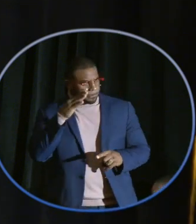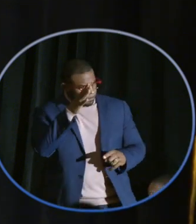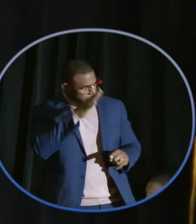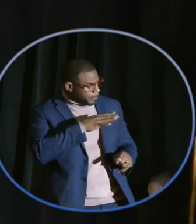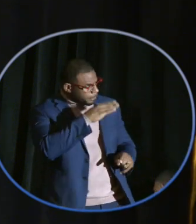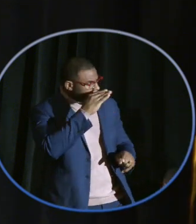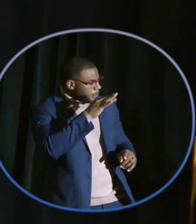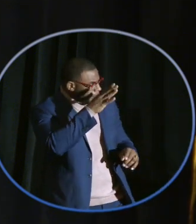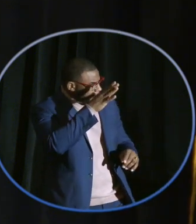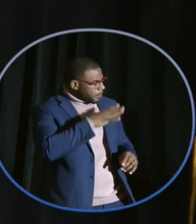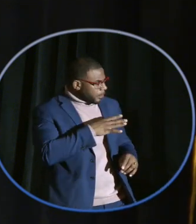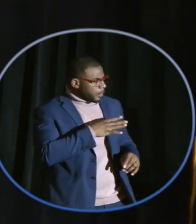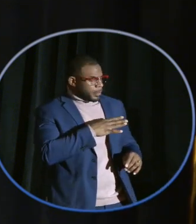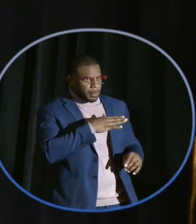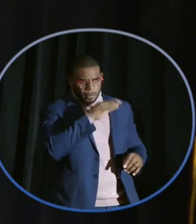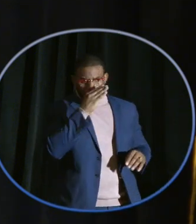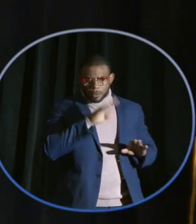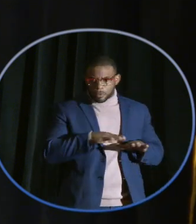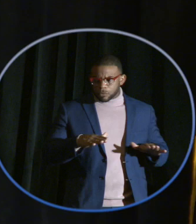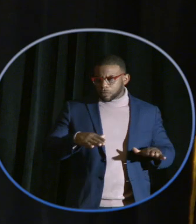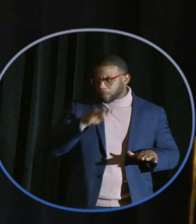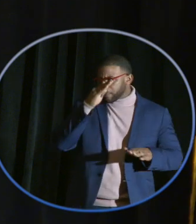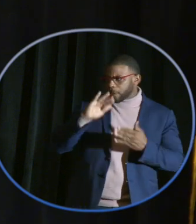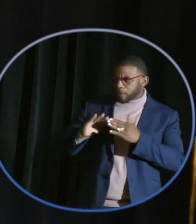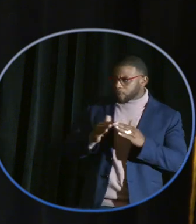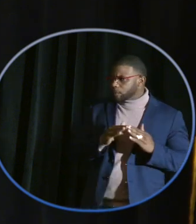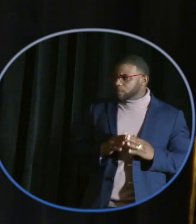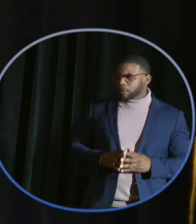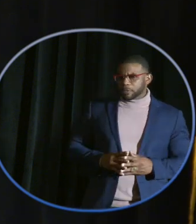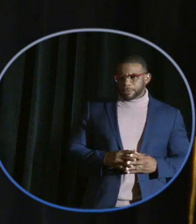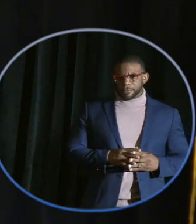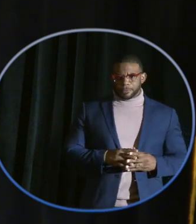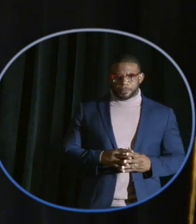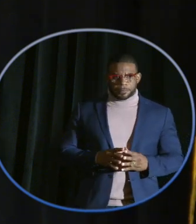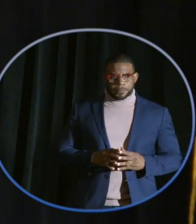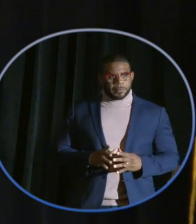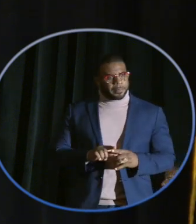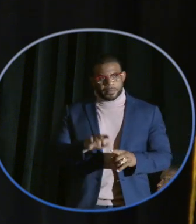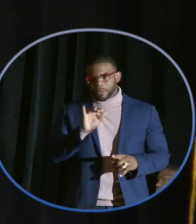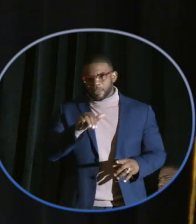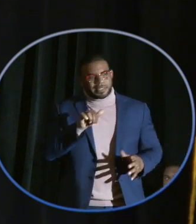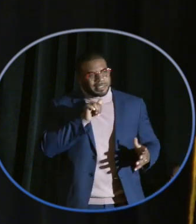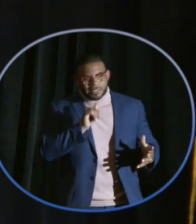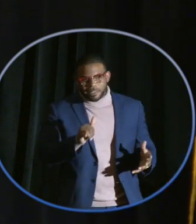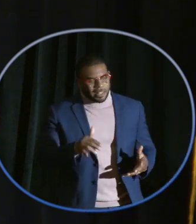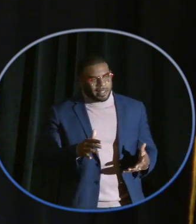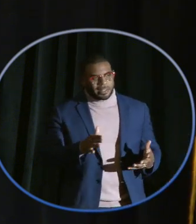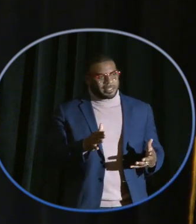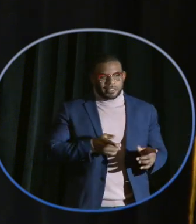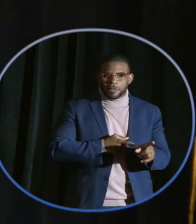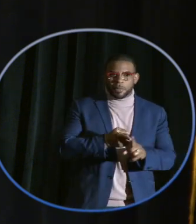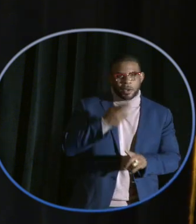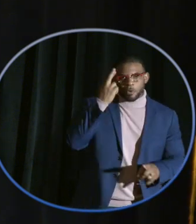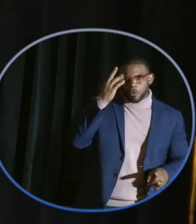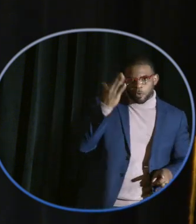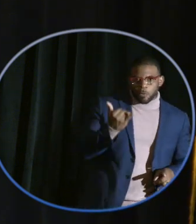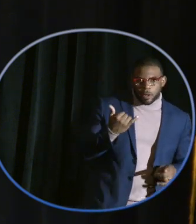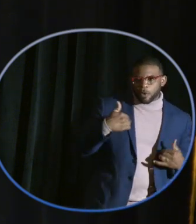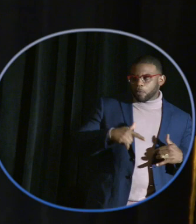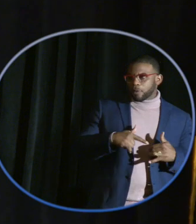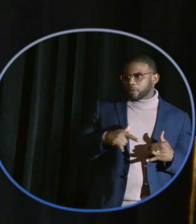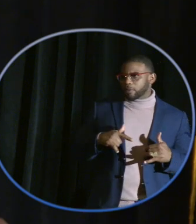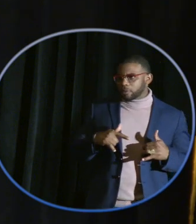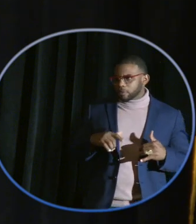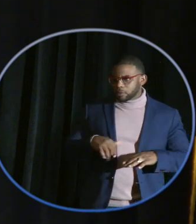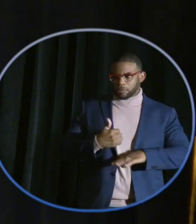men, Black children, Black communities. But that's not the primary reason why we